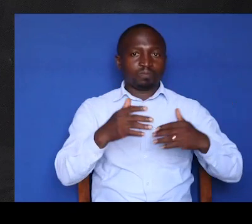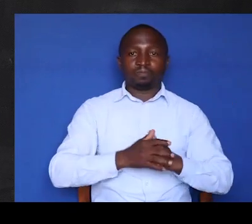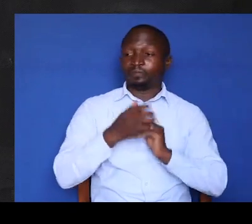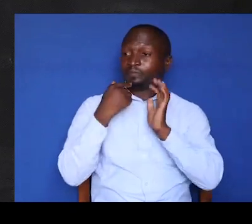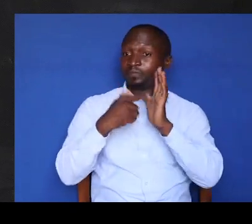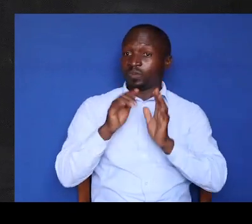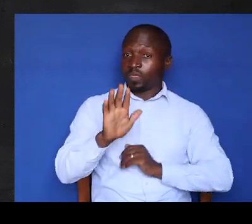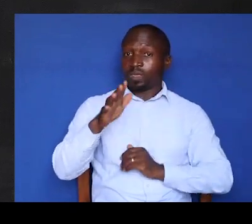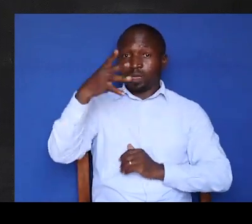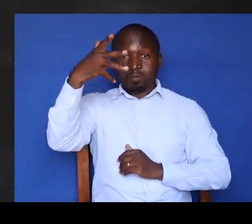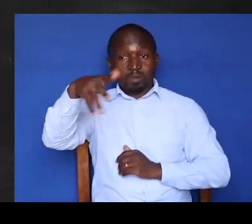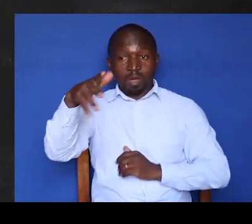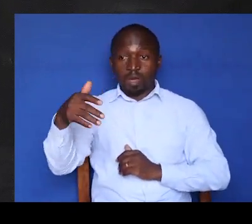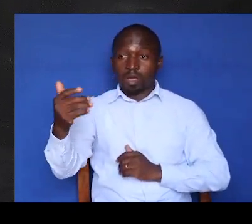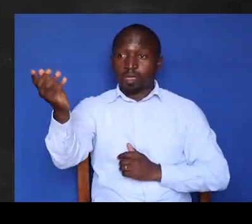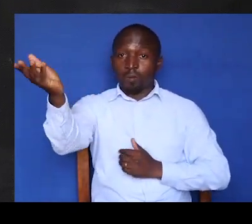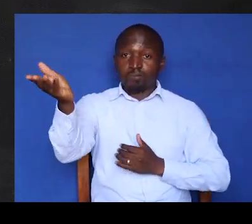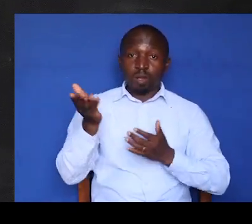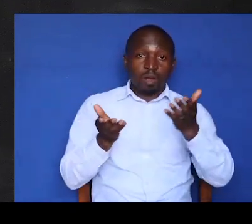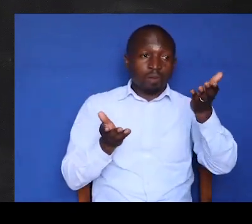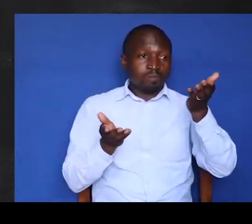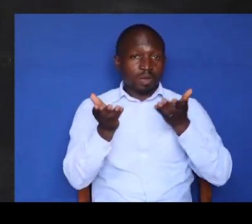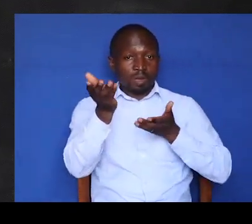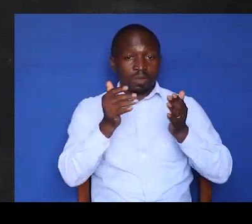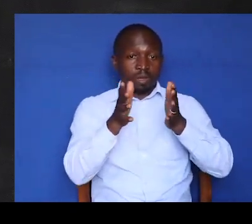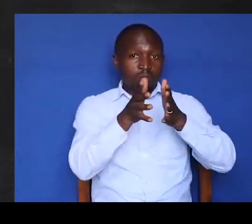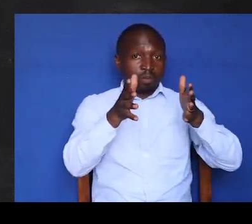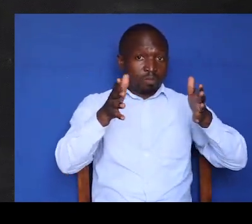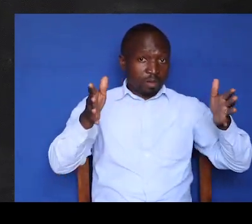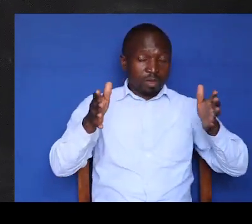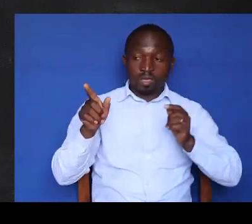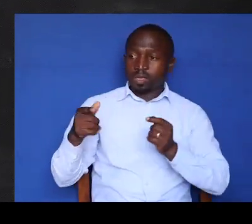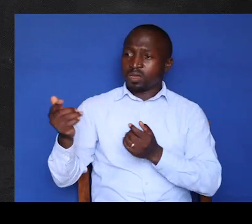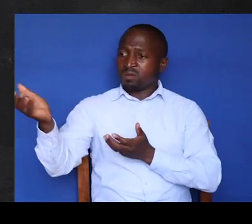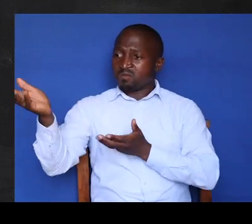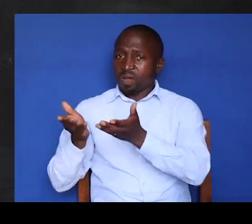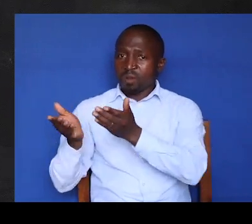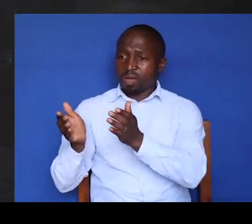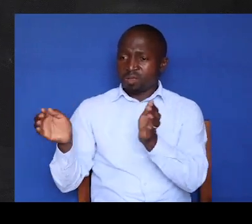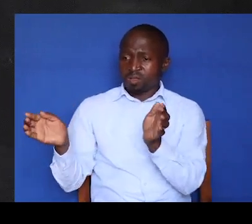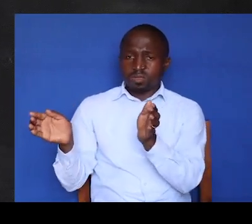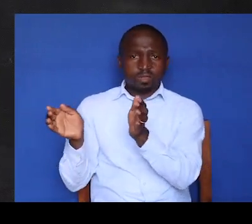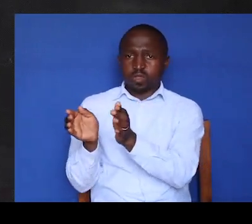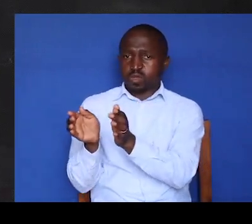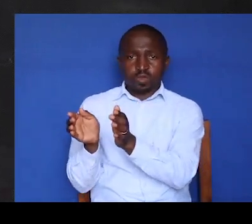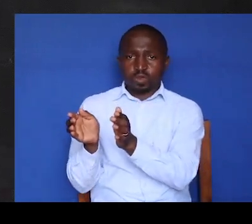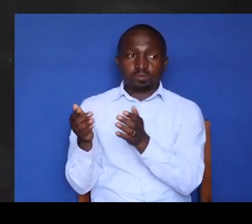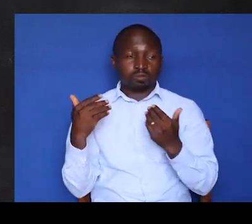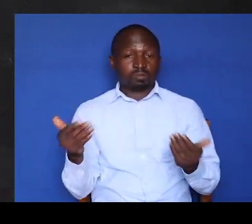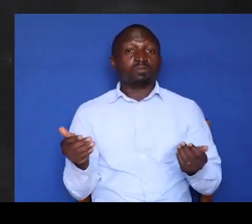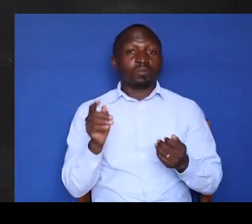means here water received from wider parties. Here water received from limited part. So there is